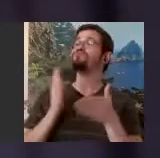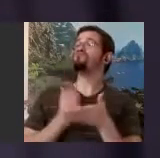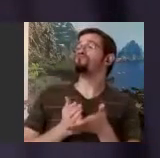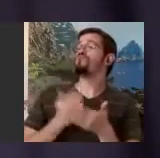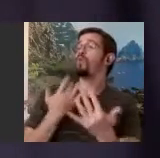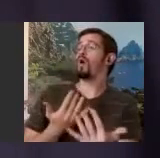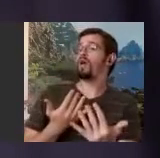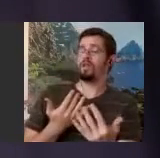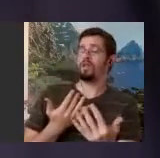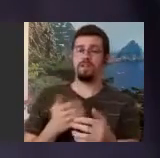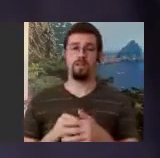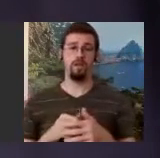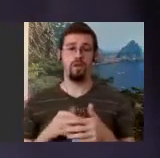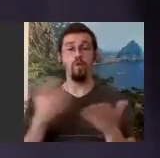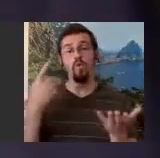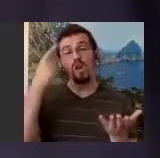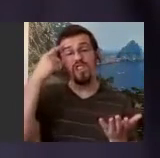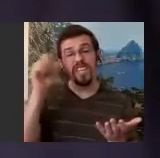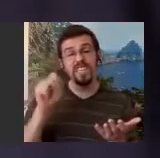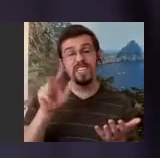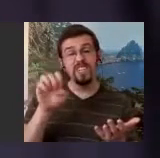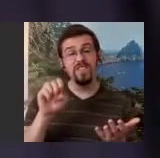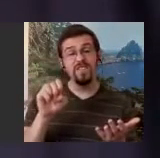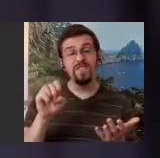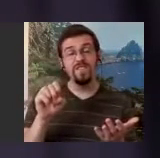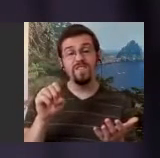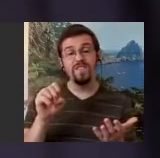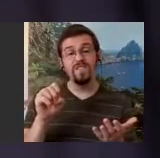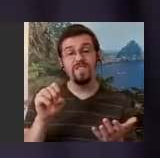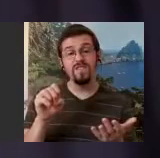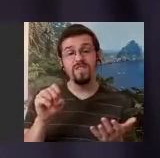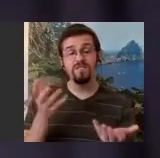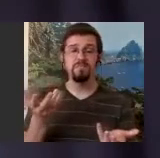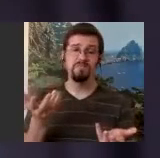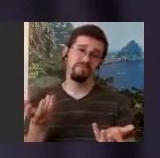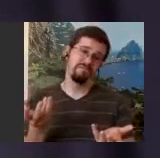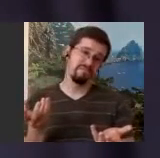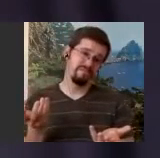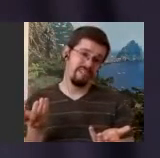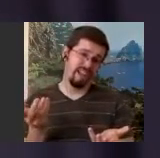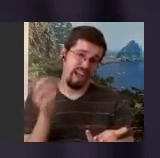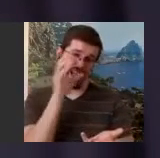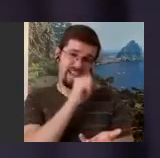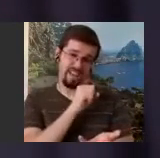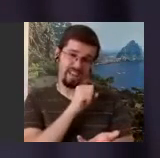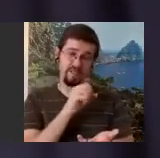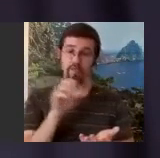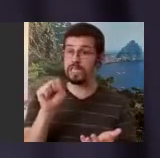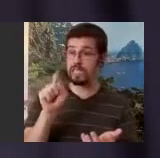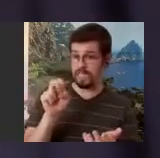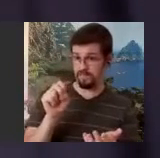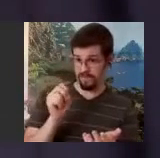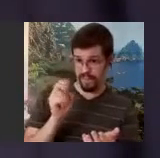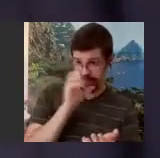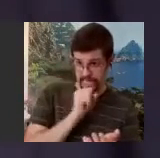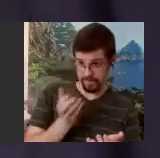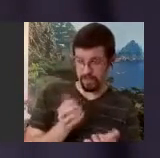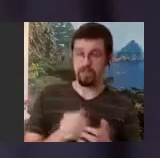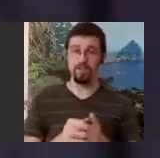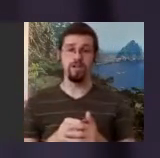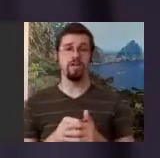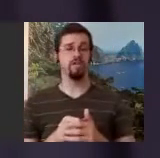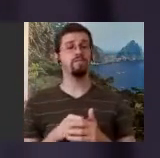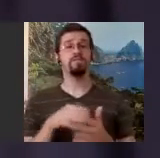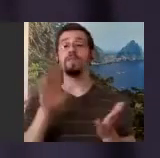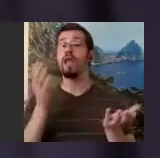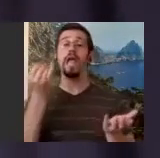you think, Steve? You think we should? Yeah, I guess so. I think Steve is there. Yeah, if he wants